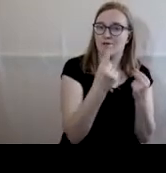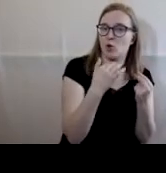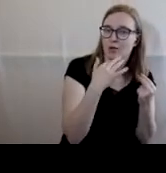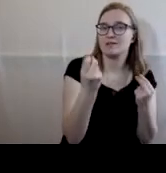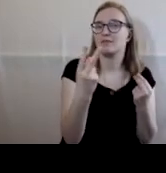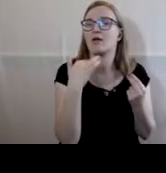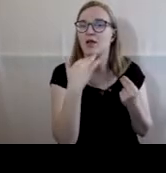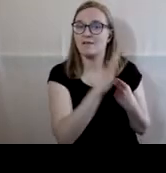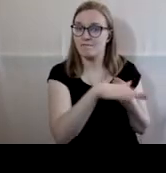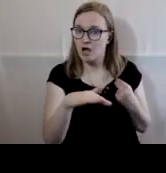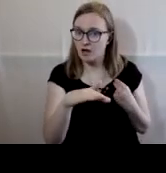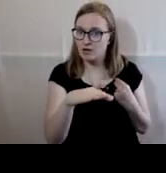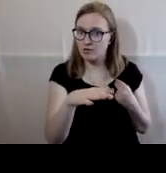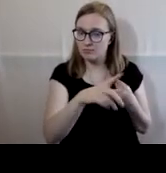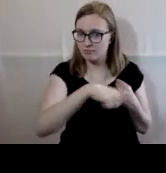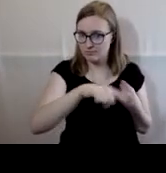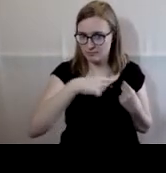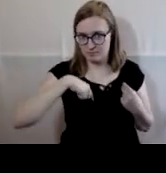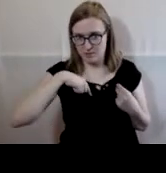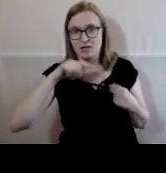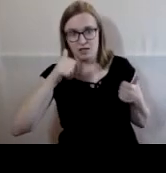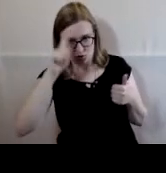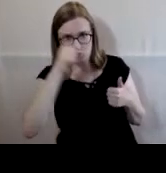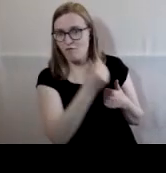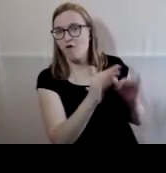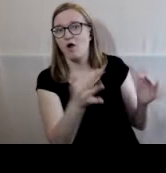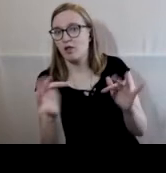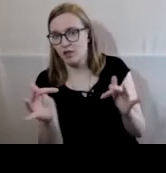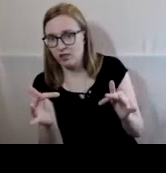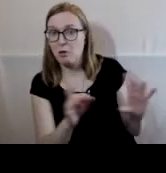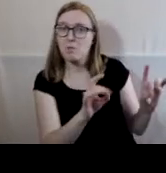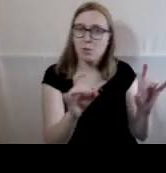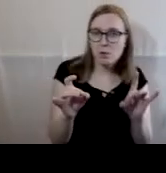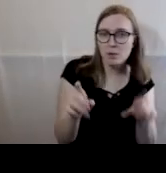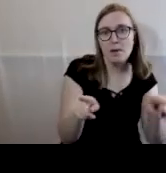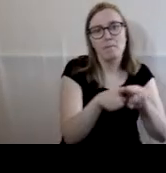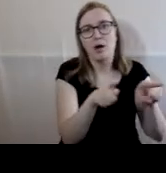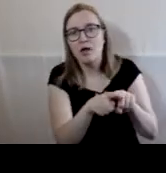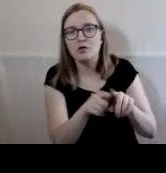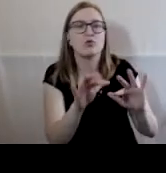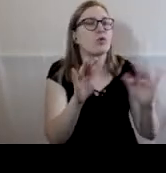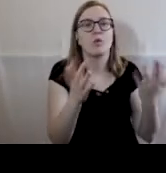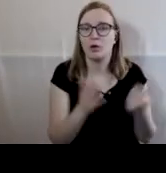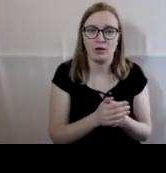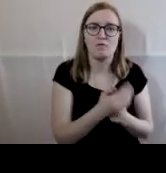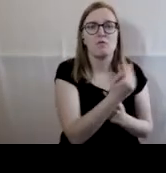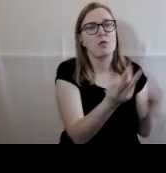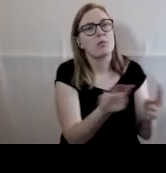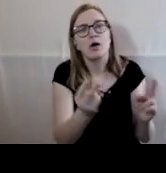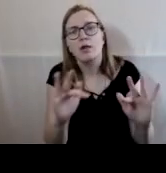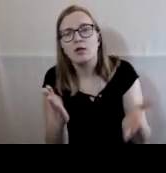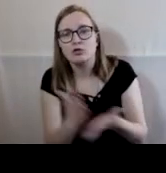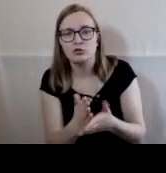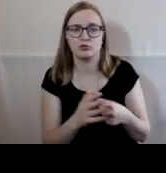each group currently catered for, or only some or one? Do we know that there are